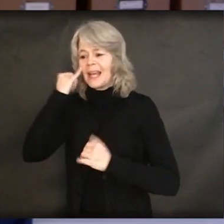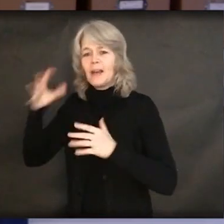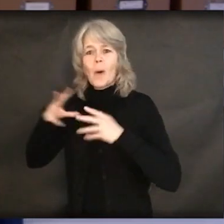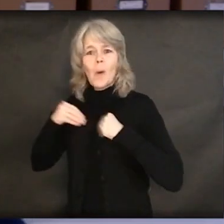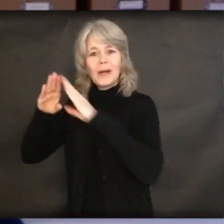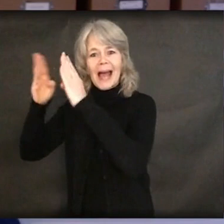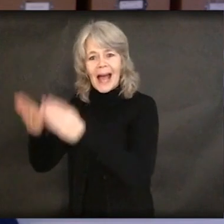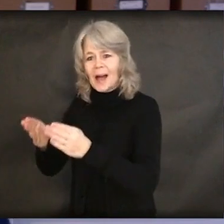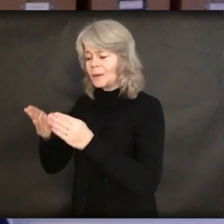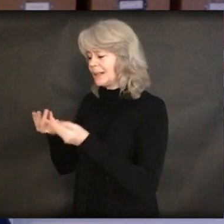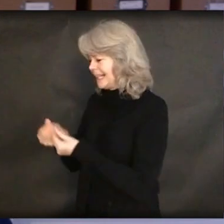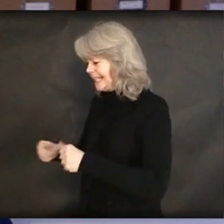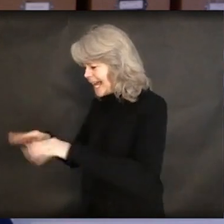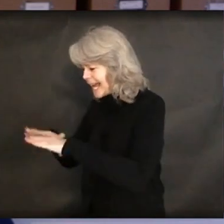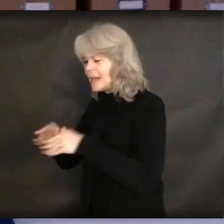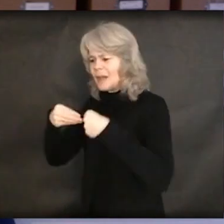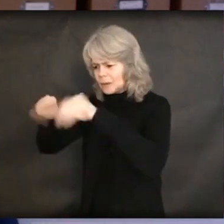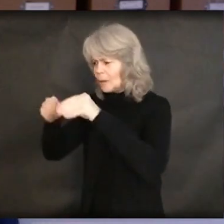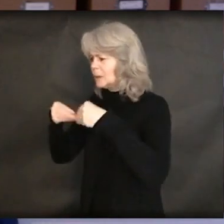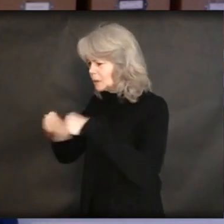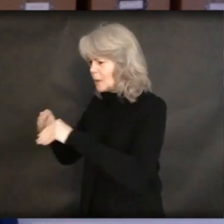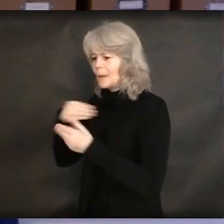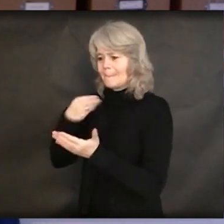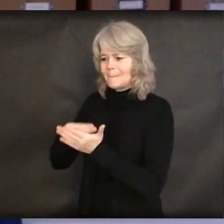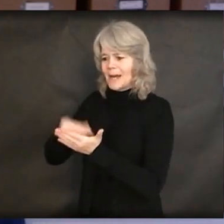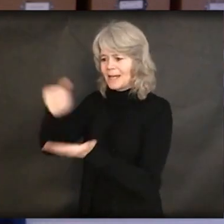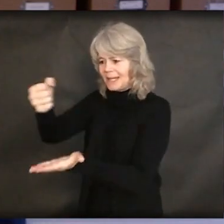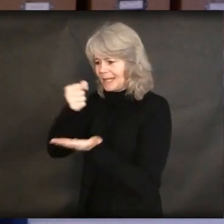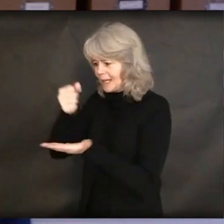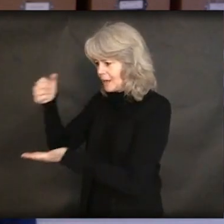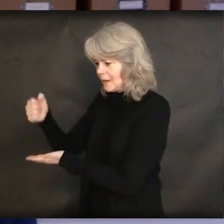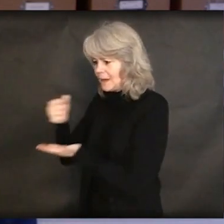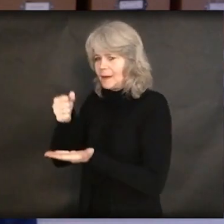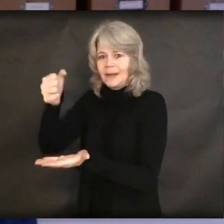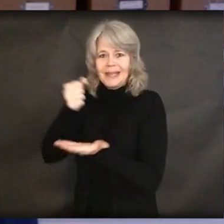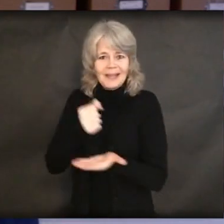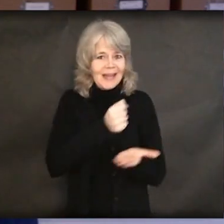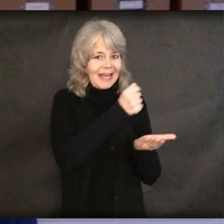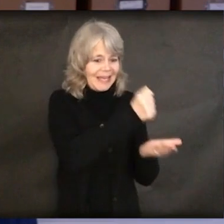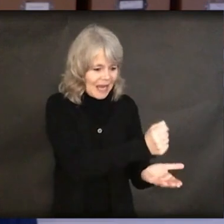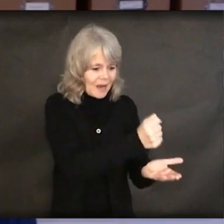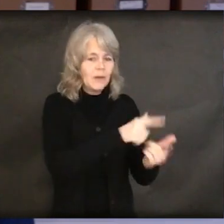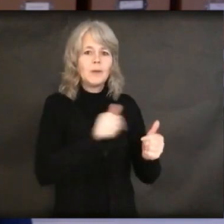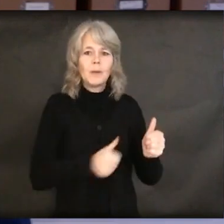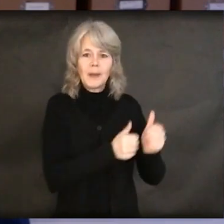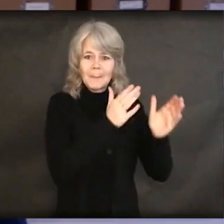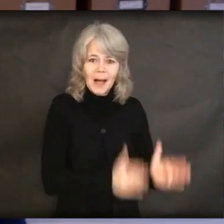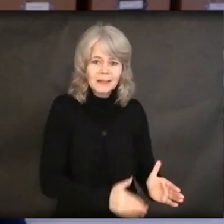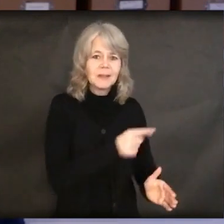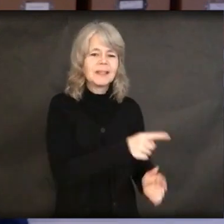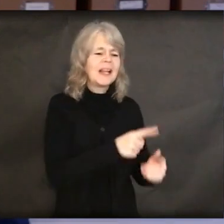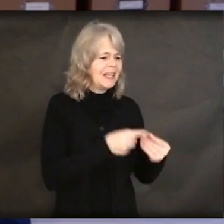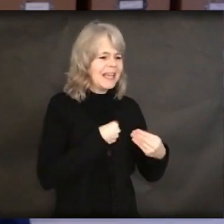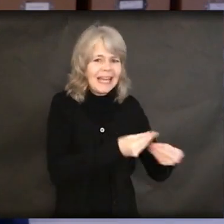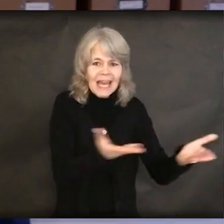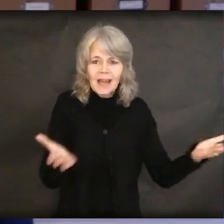sold them and brought the proceeds of what was sold. They laid it at the apostles' feet, and it was distributed to